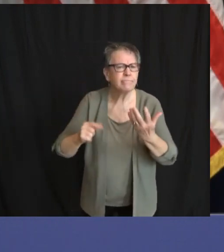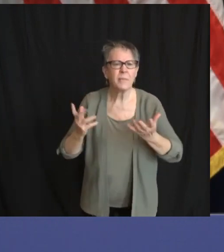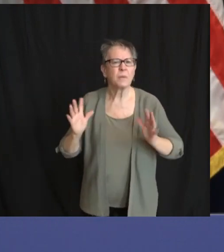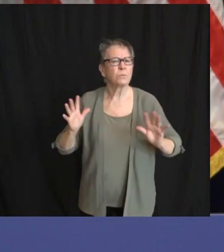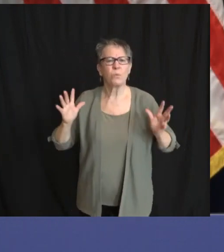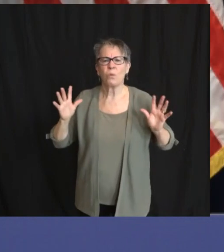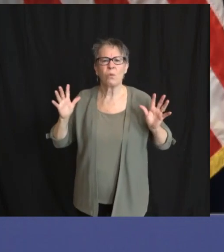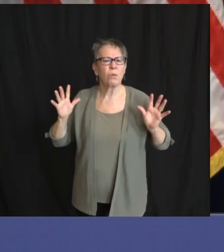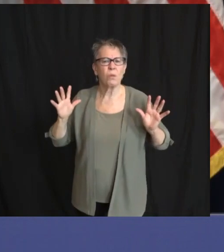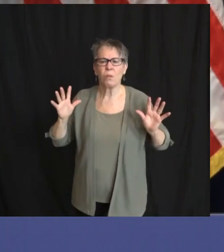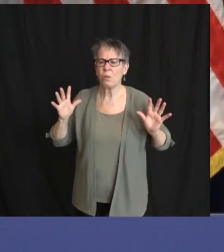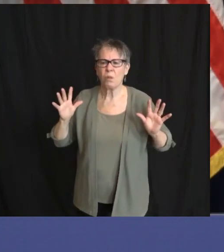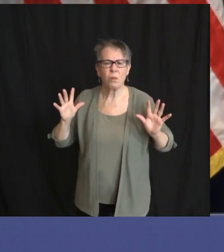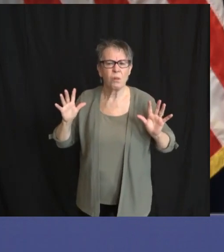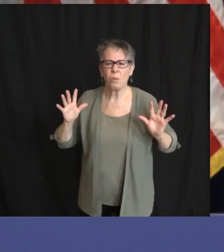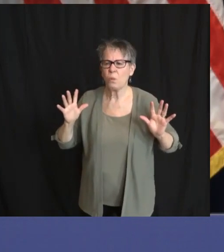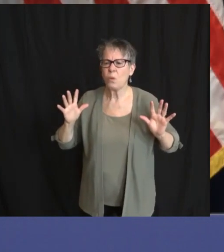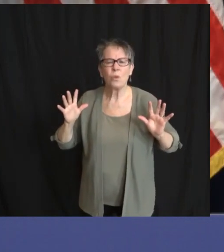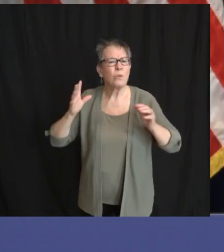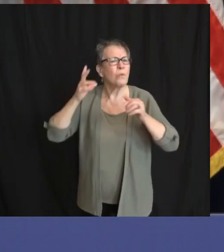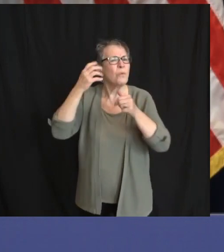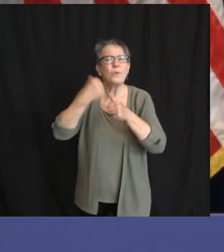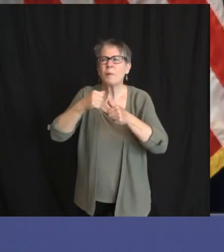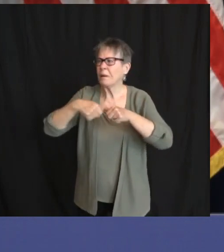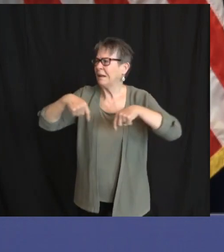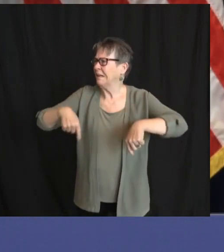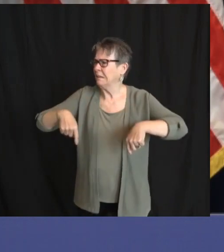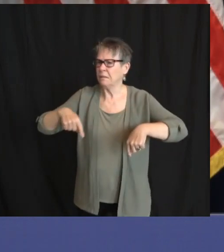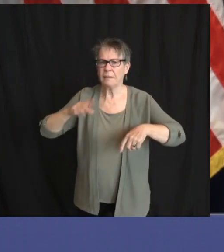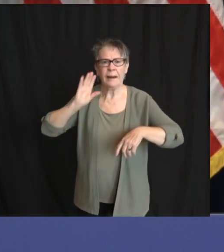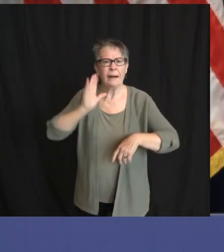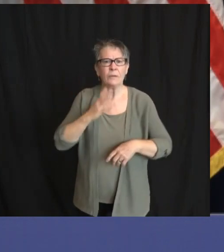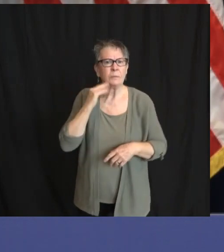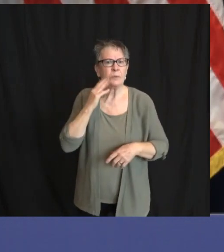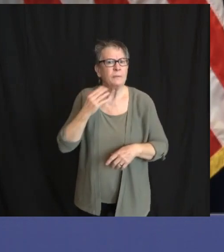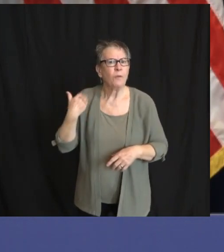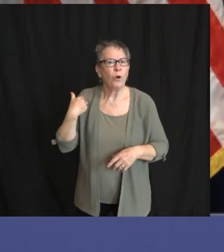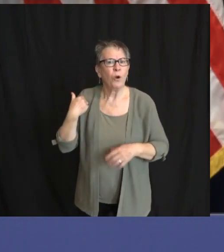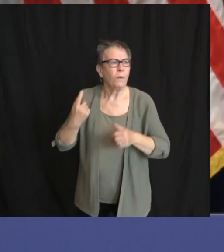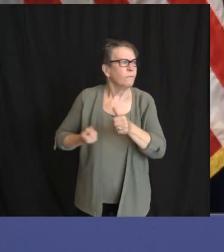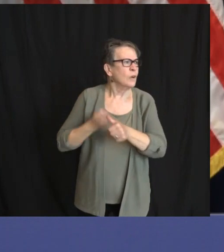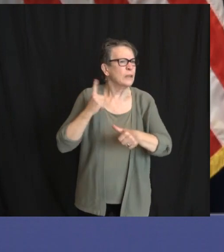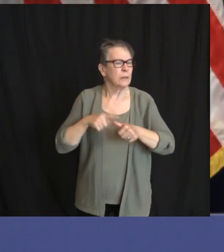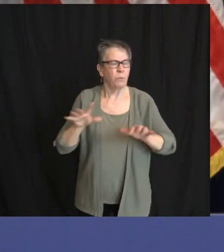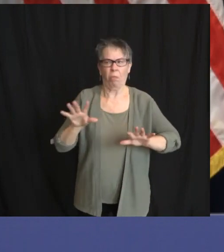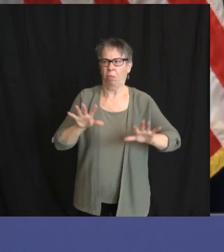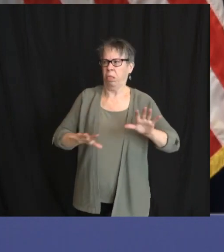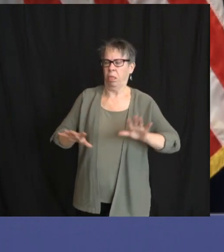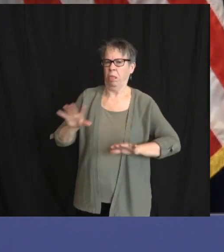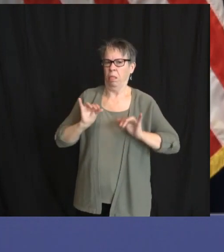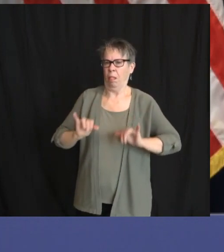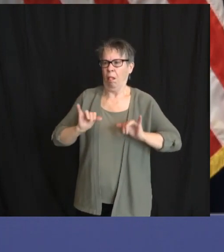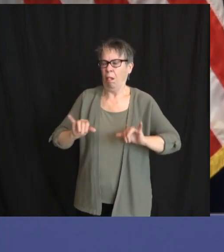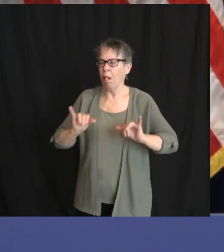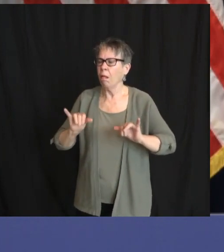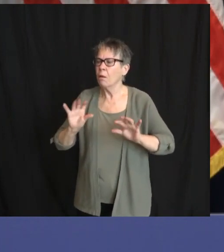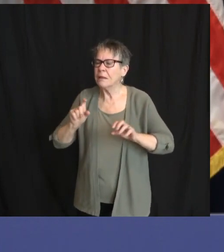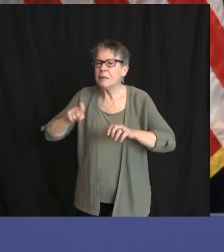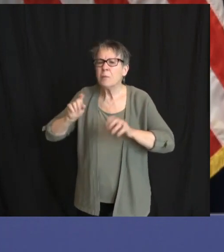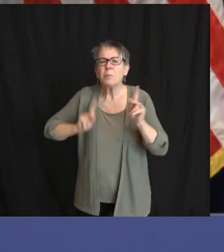of a dimmer switch getting turned on gradually, and we need as much input